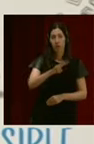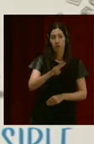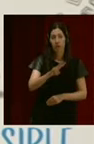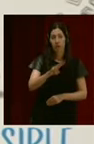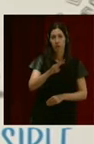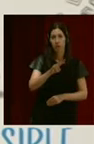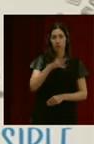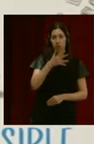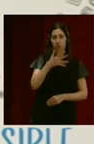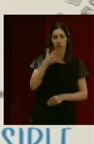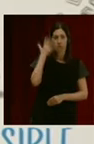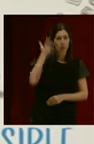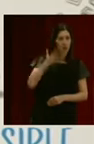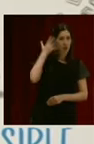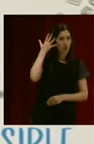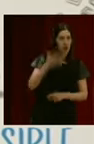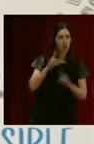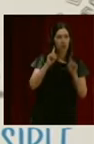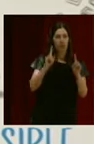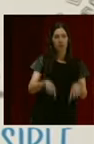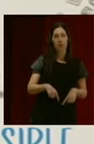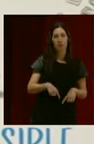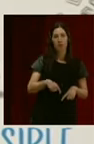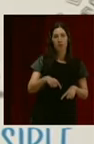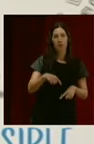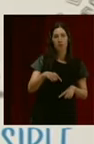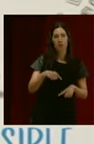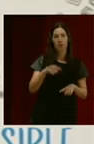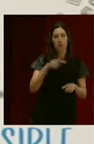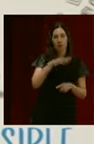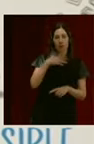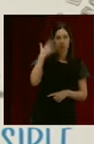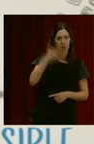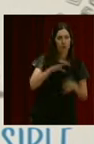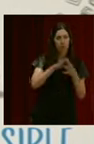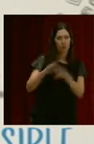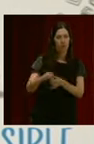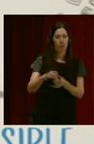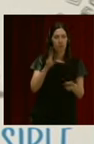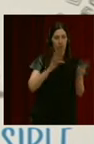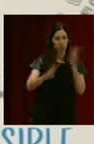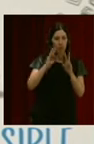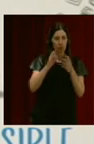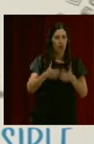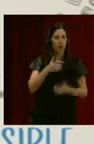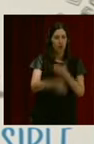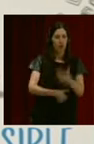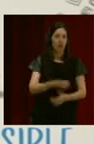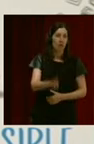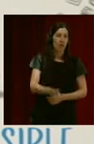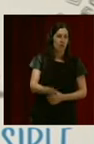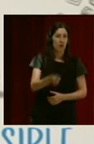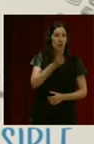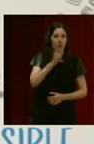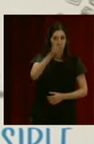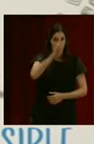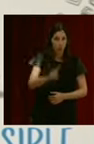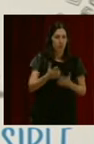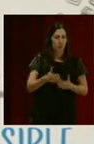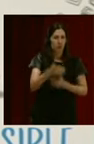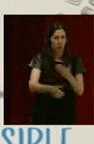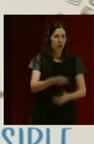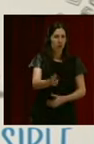For visual issues, we are using this device for the parietal lobe, and for